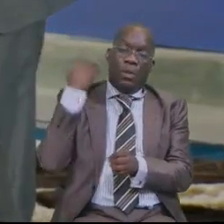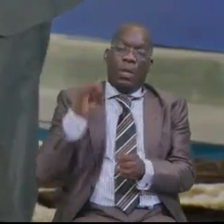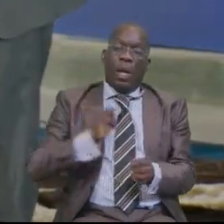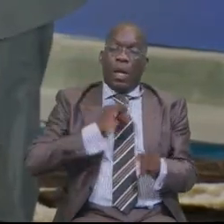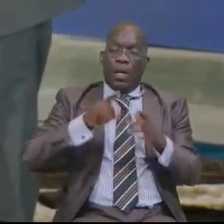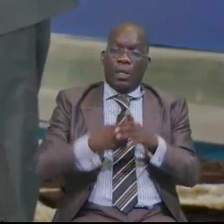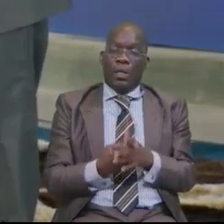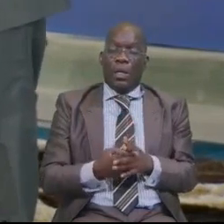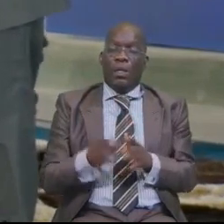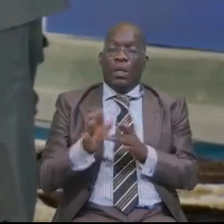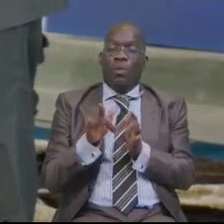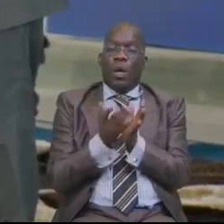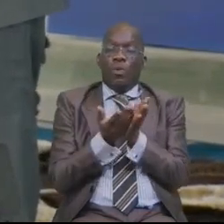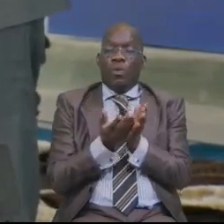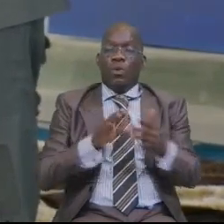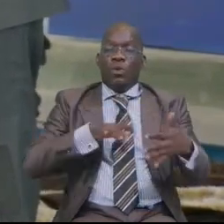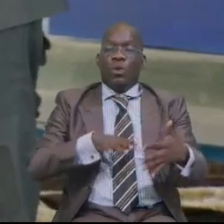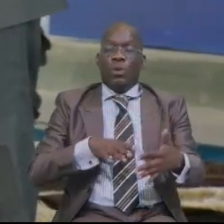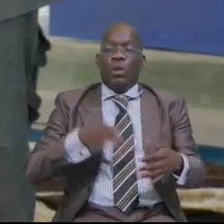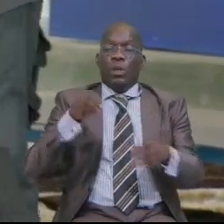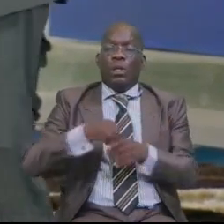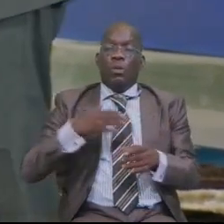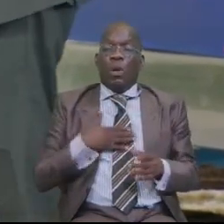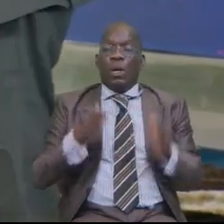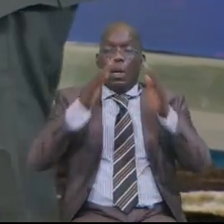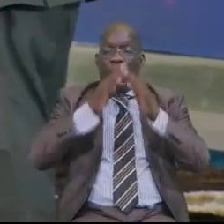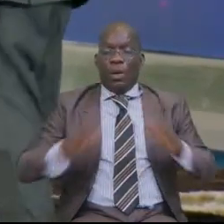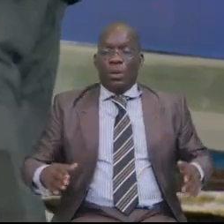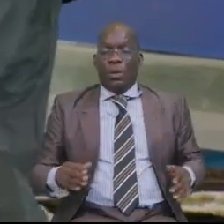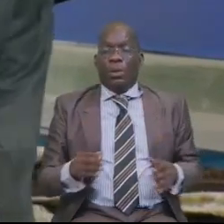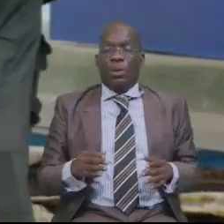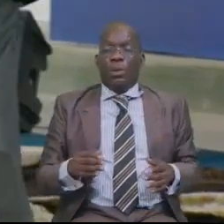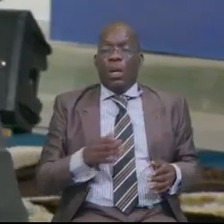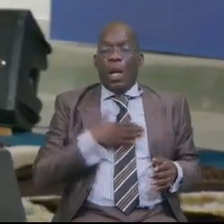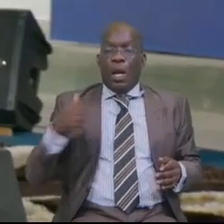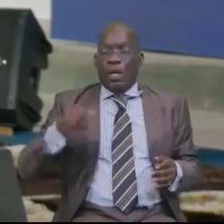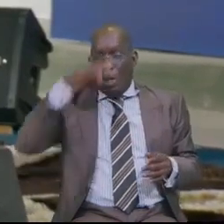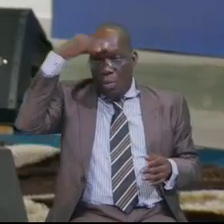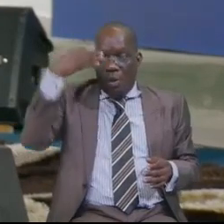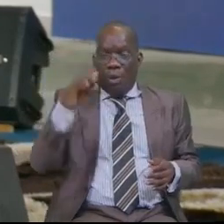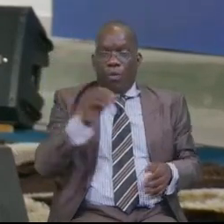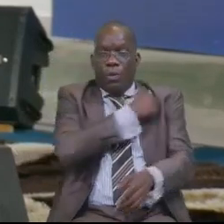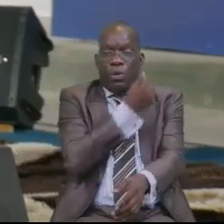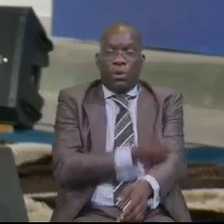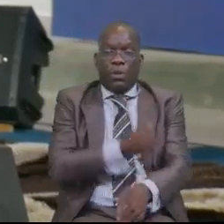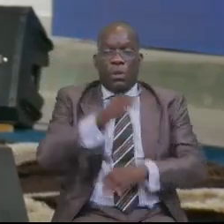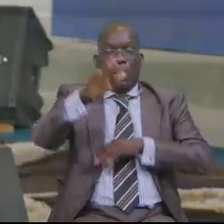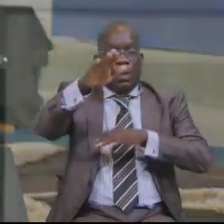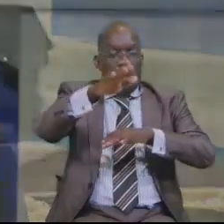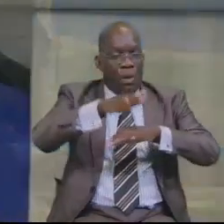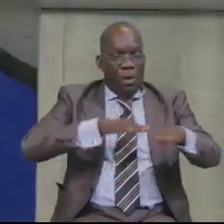few people in my apartment. And men of authority, they called me. They